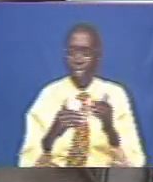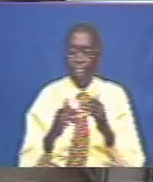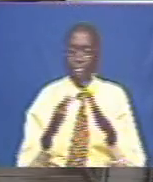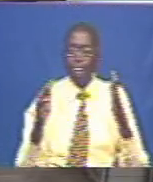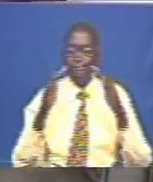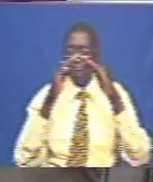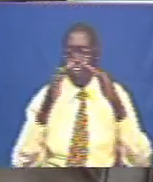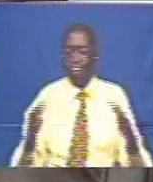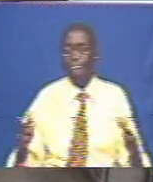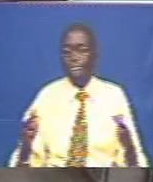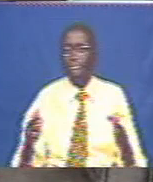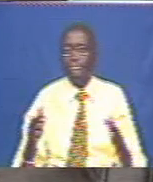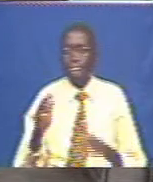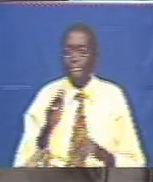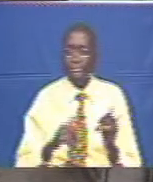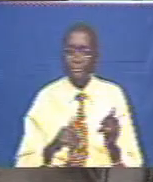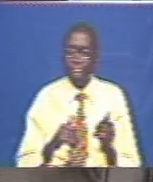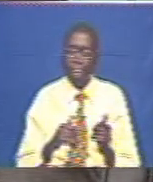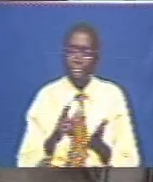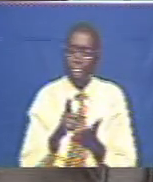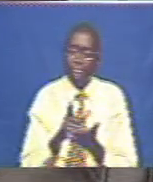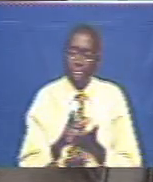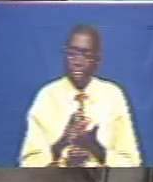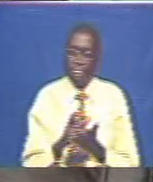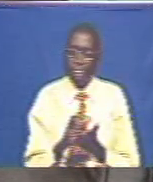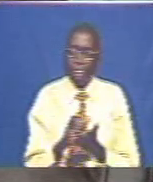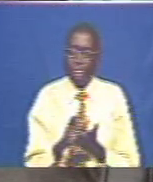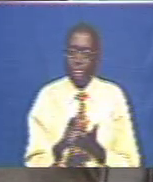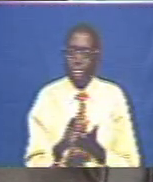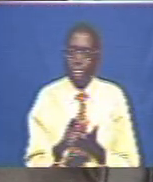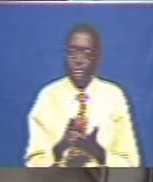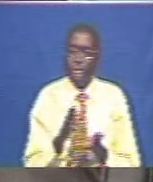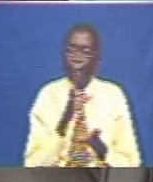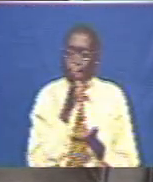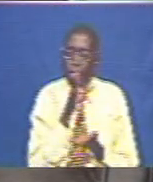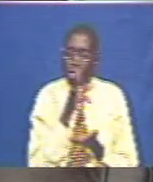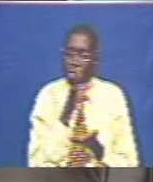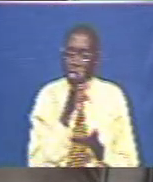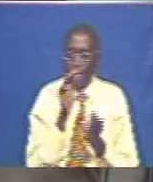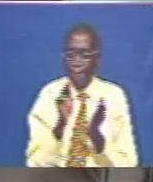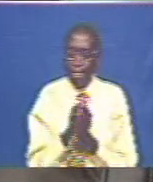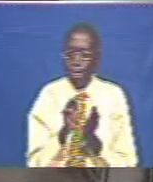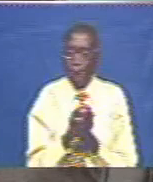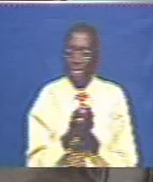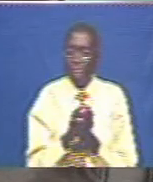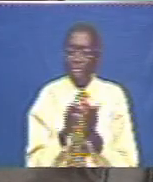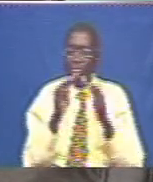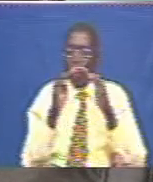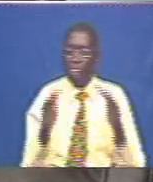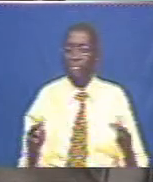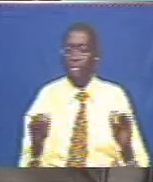houses than the mortgages that is being borrowed from banks and housing